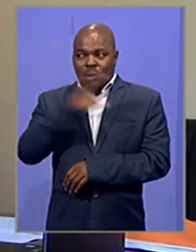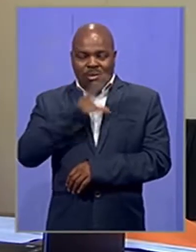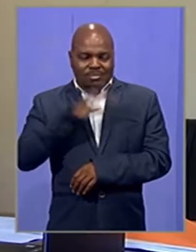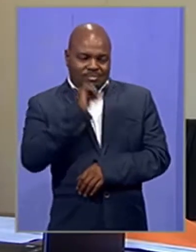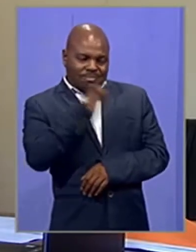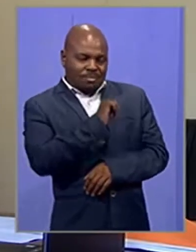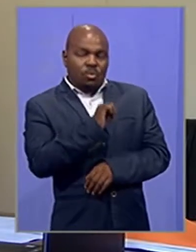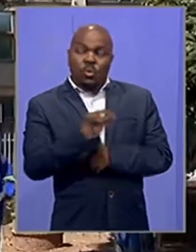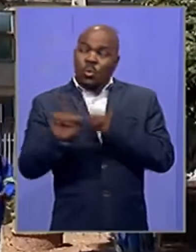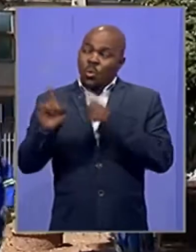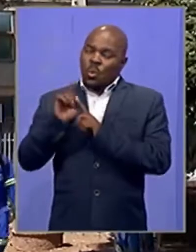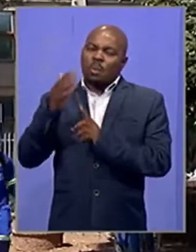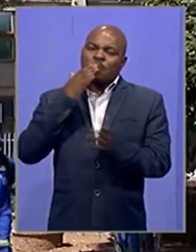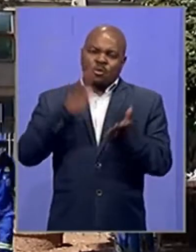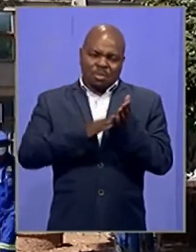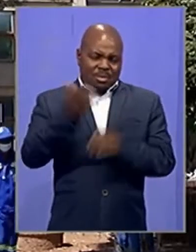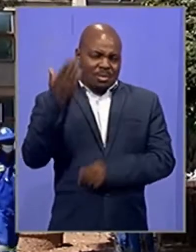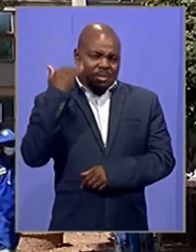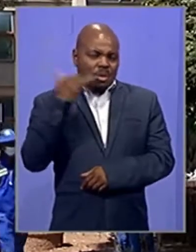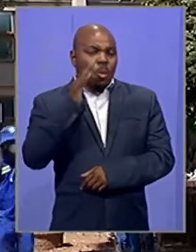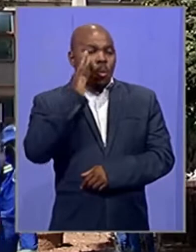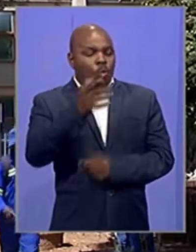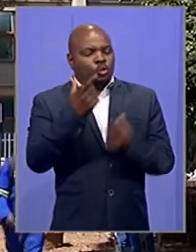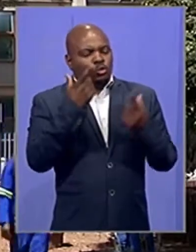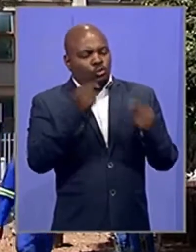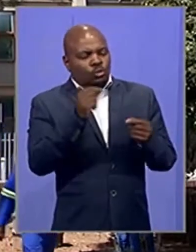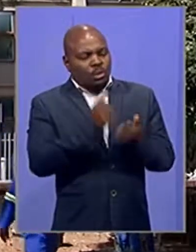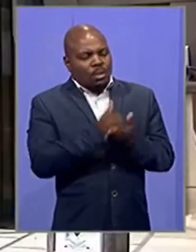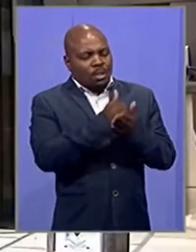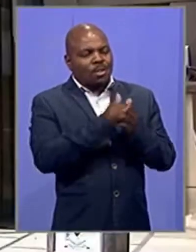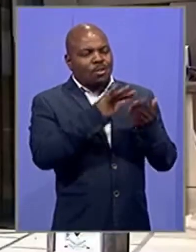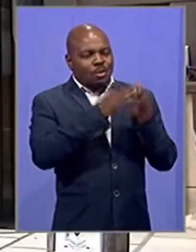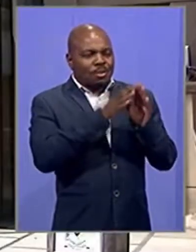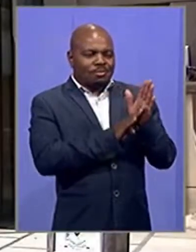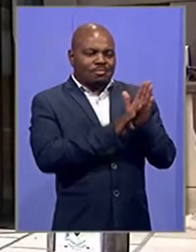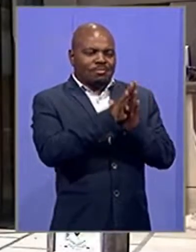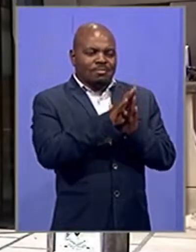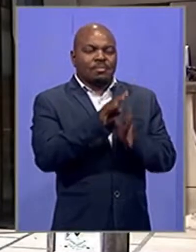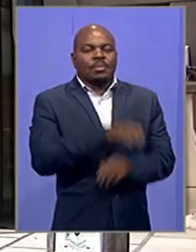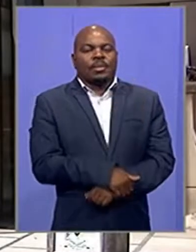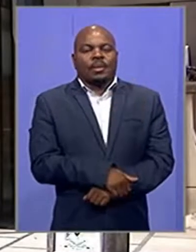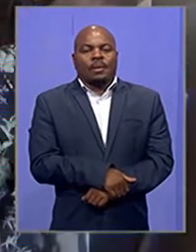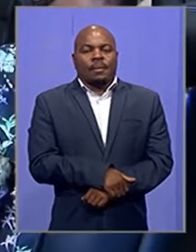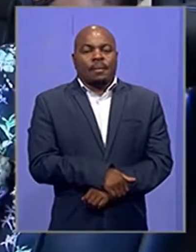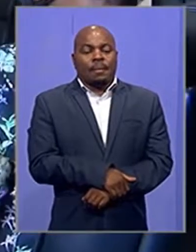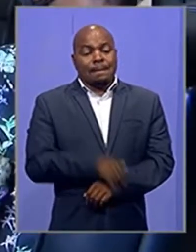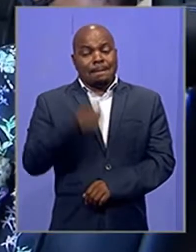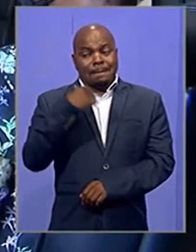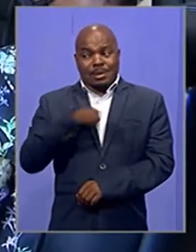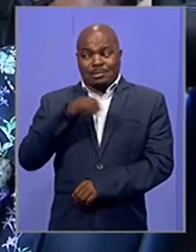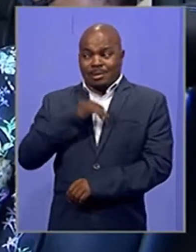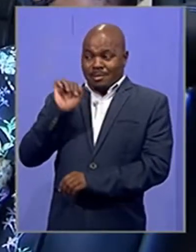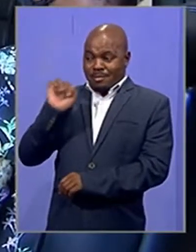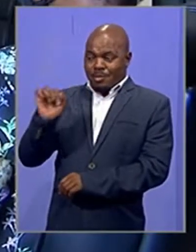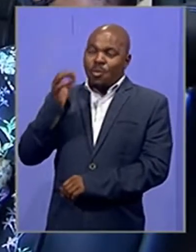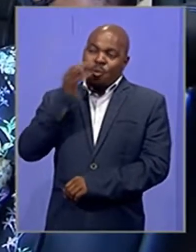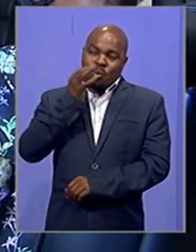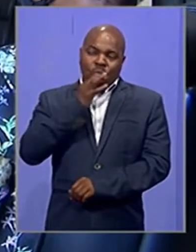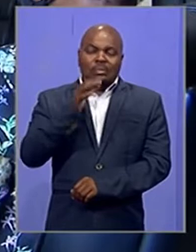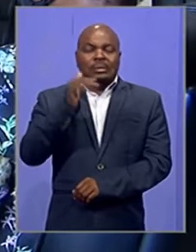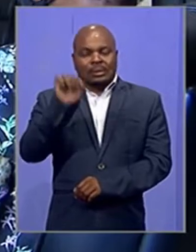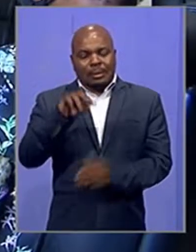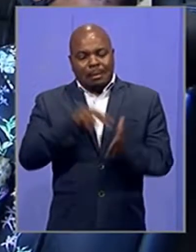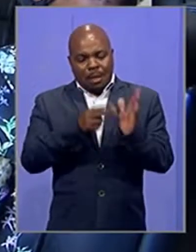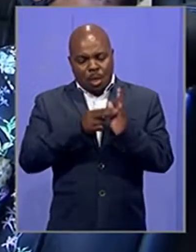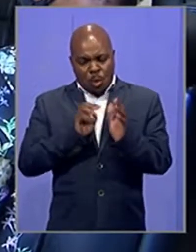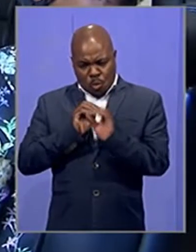itlamile mo nakong e fetileng gore o tla tokafatsa matshelo a baagi ba Kimberley. Mmasepala wa gagwe wa re o na le maano